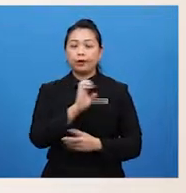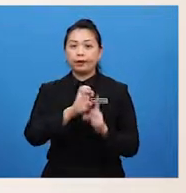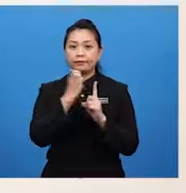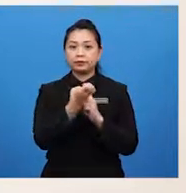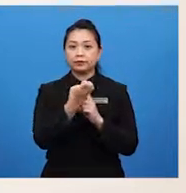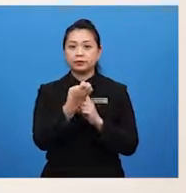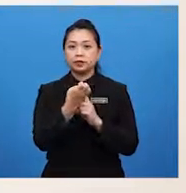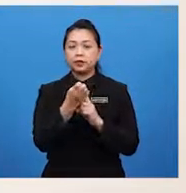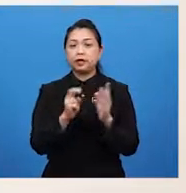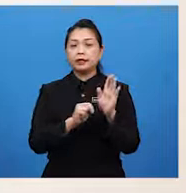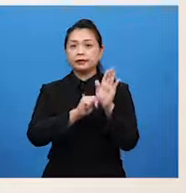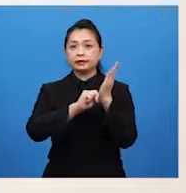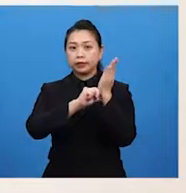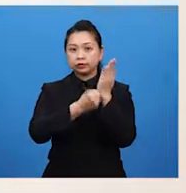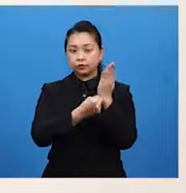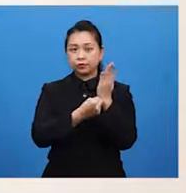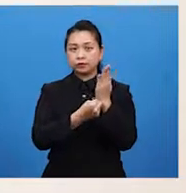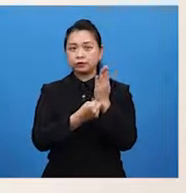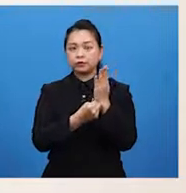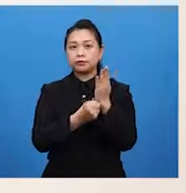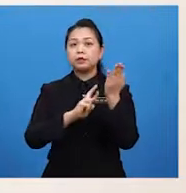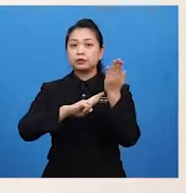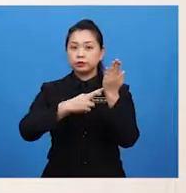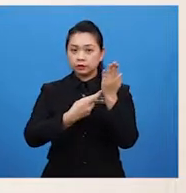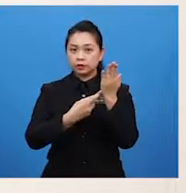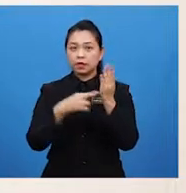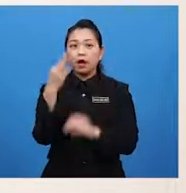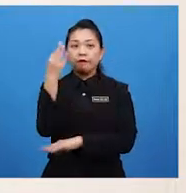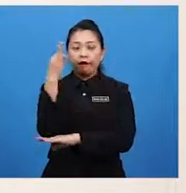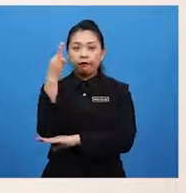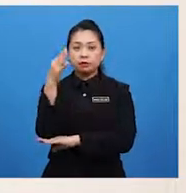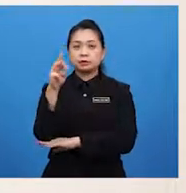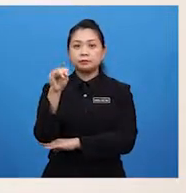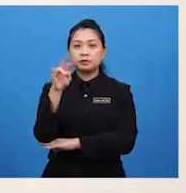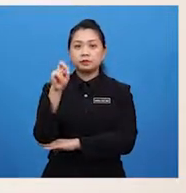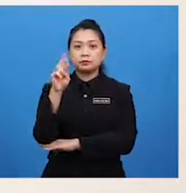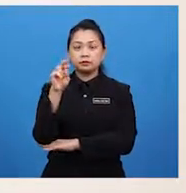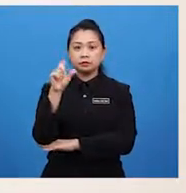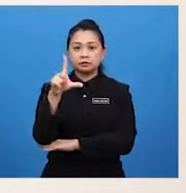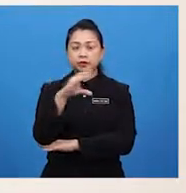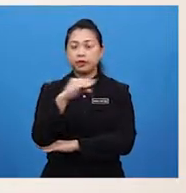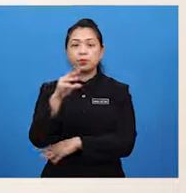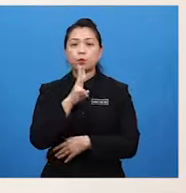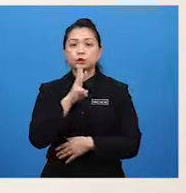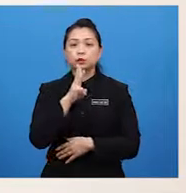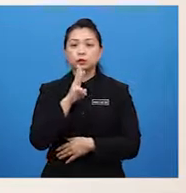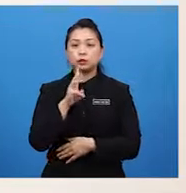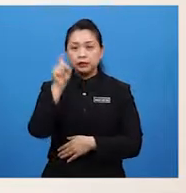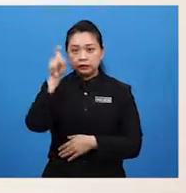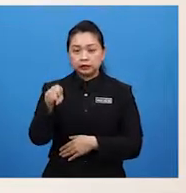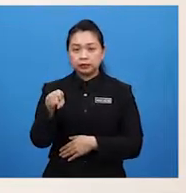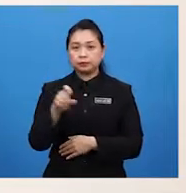Natural resources such as forests, minerals, and water need to be